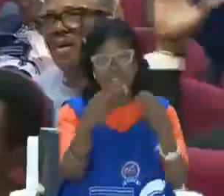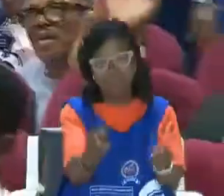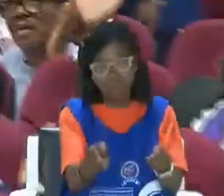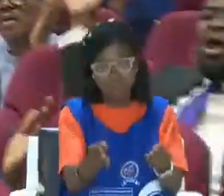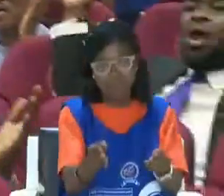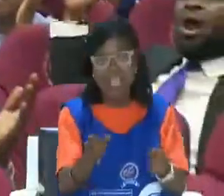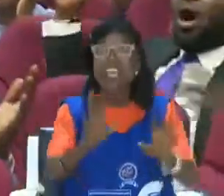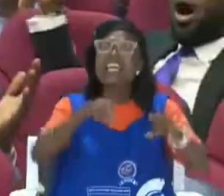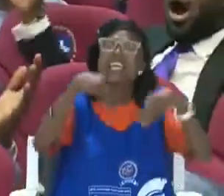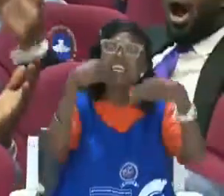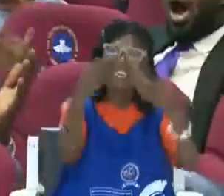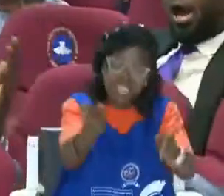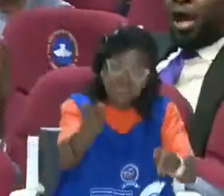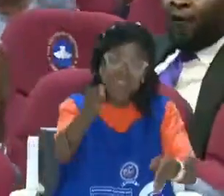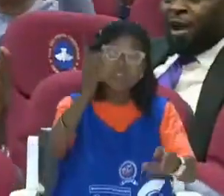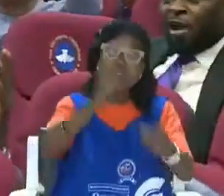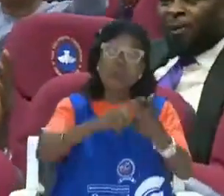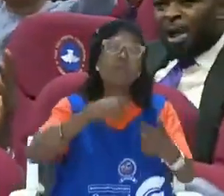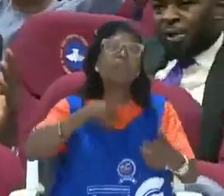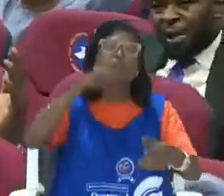give it to me tonight.